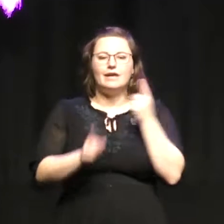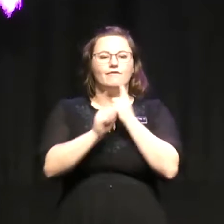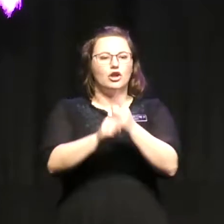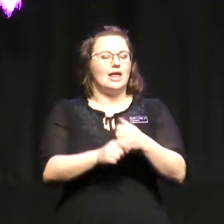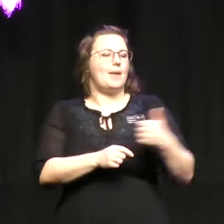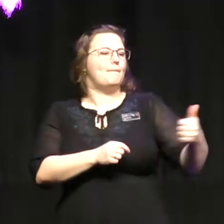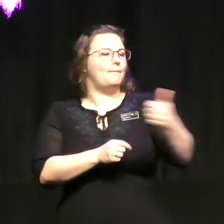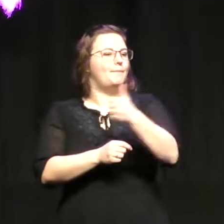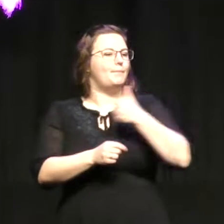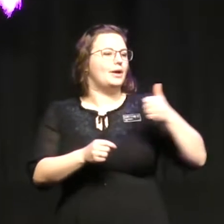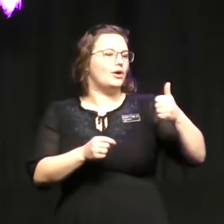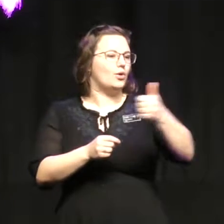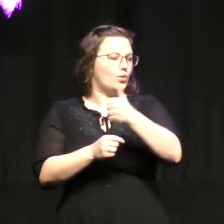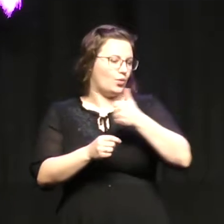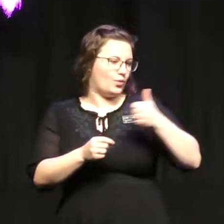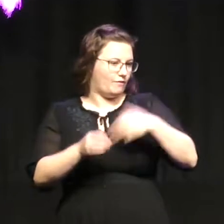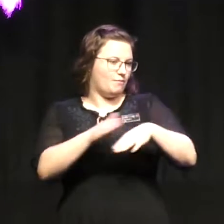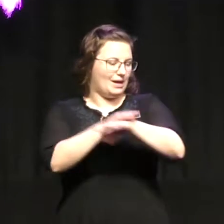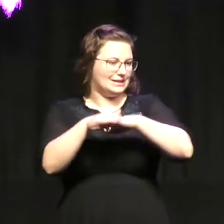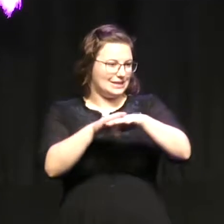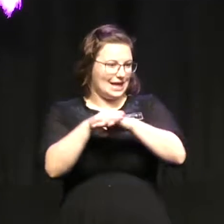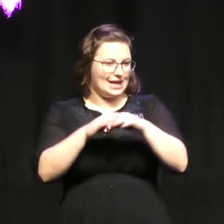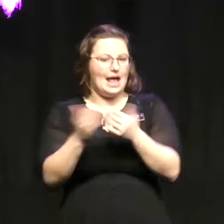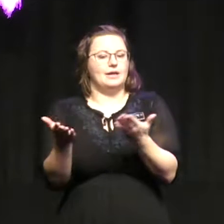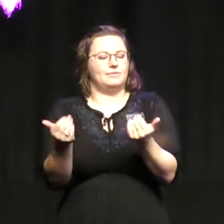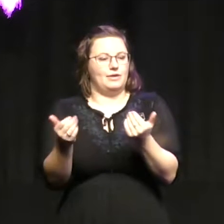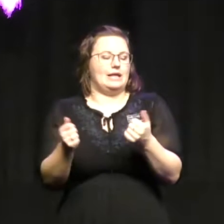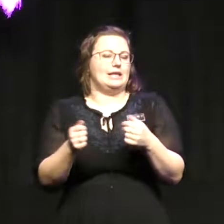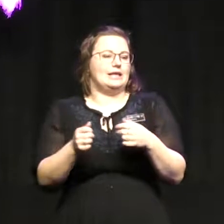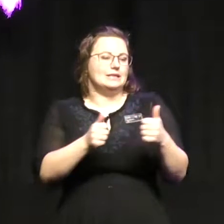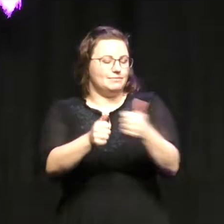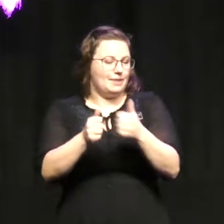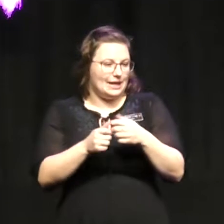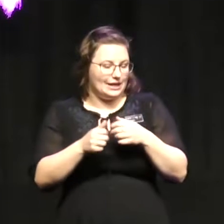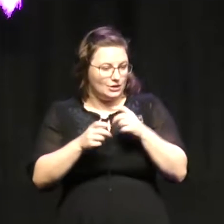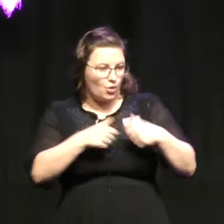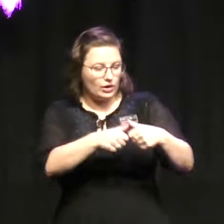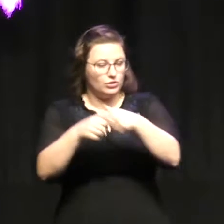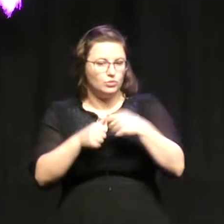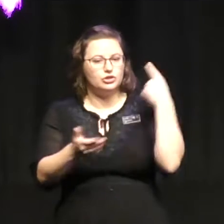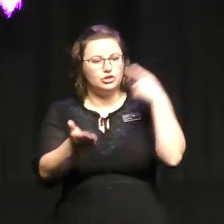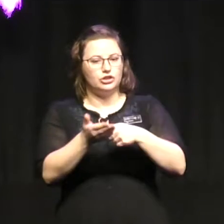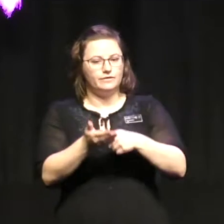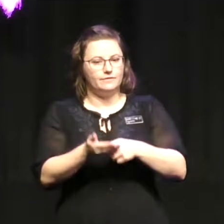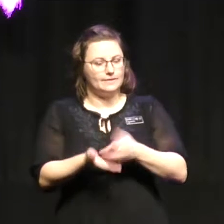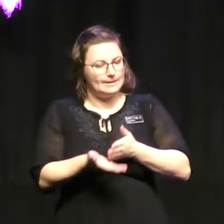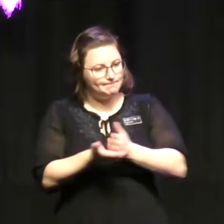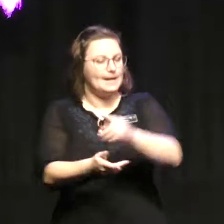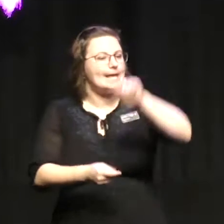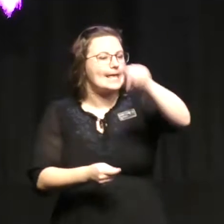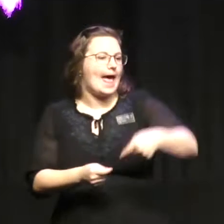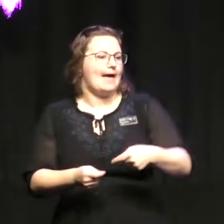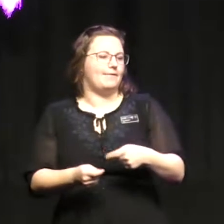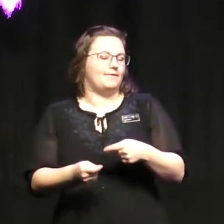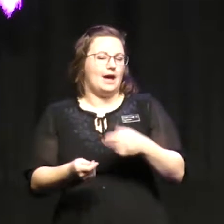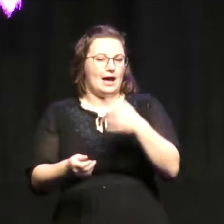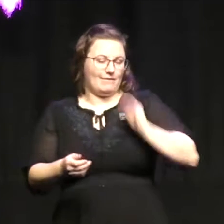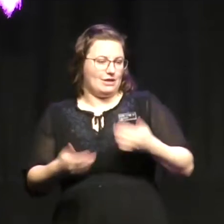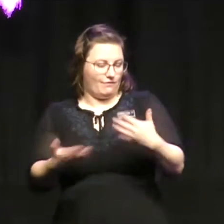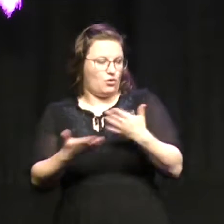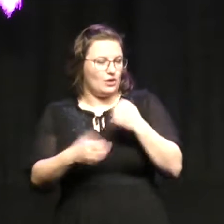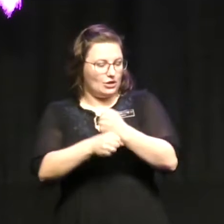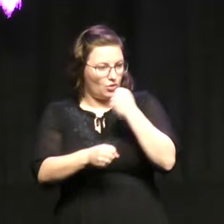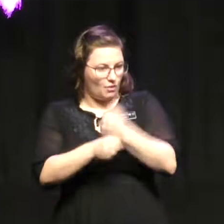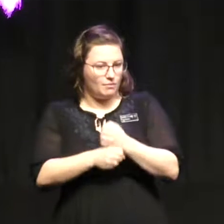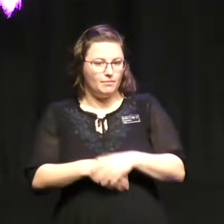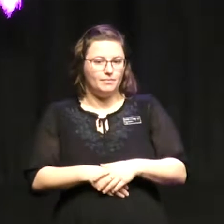based, demand driven approach to organizing the women to enforce right to work. The communities themselves are